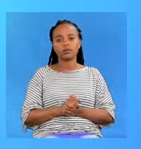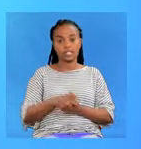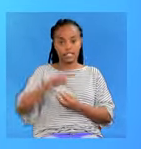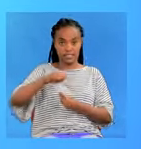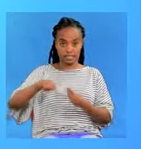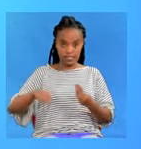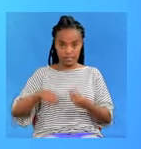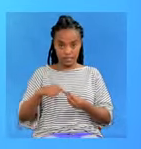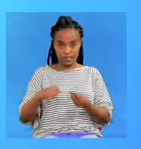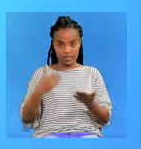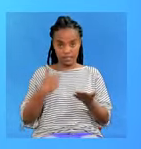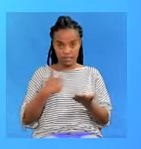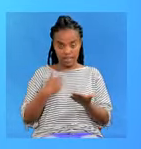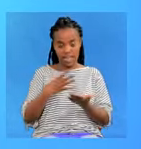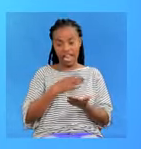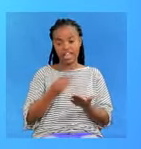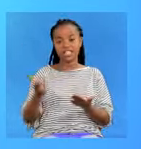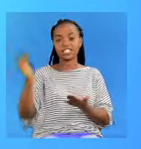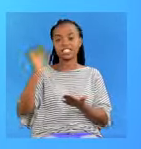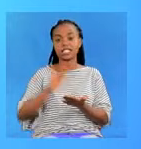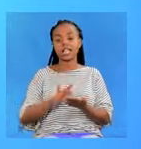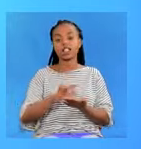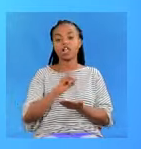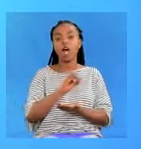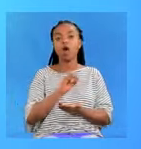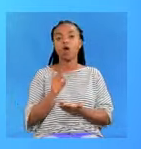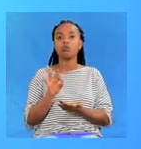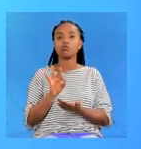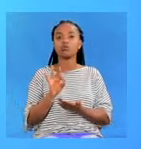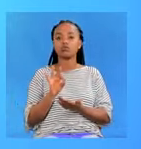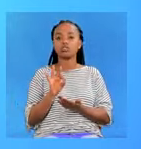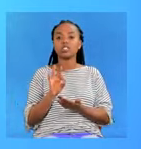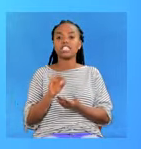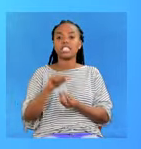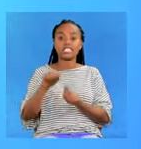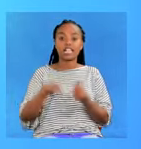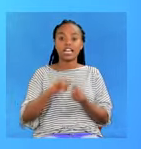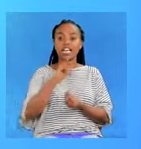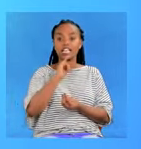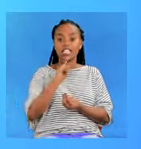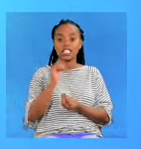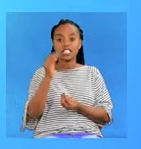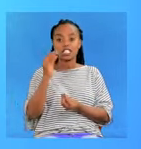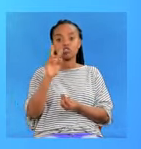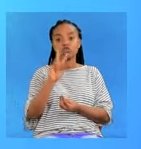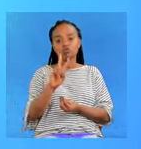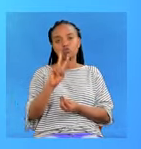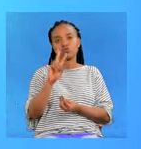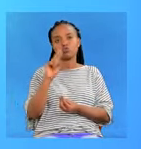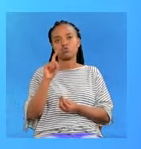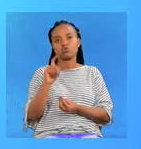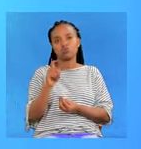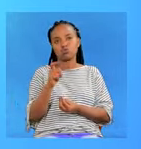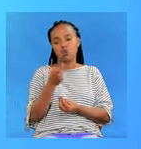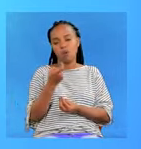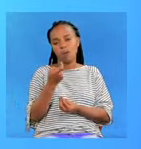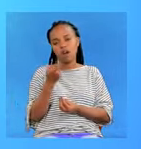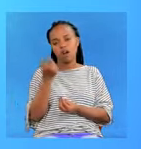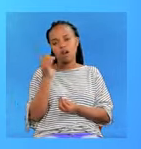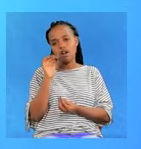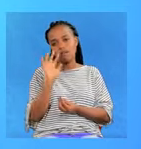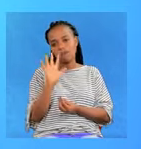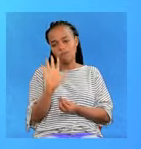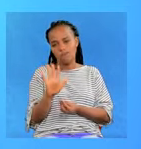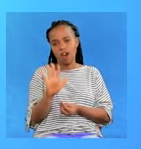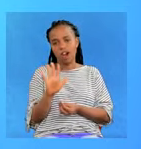and the center of this circle is given to be this 2